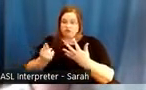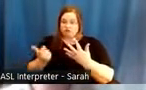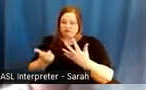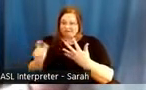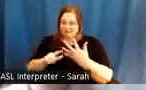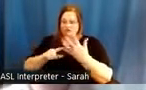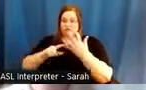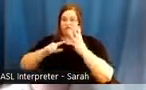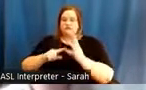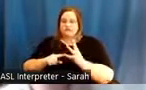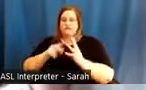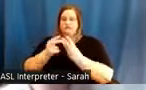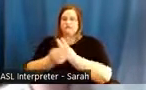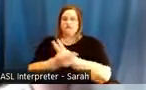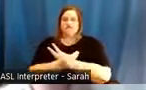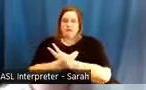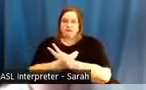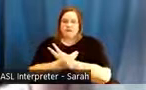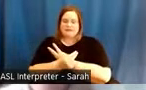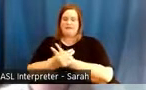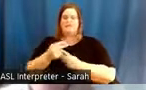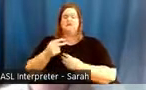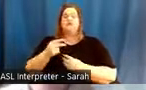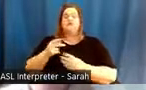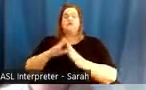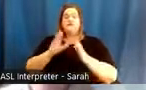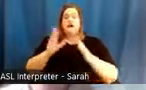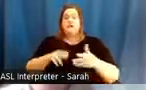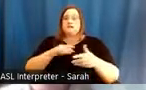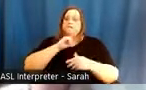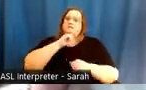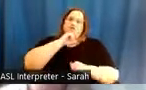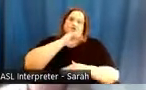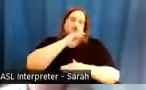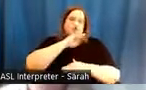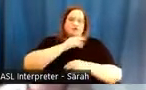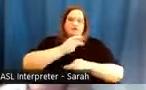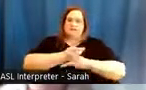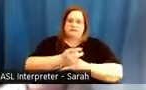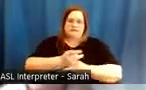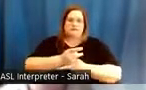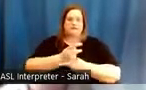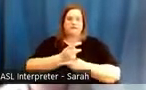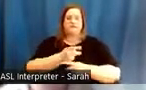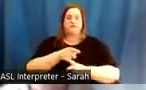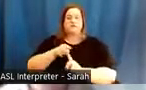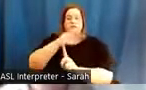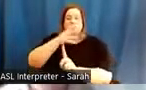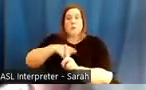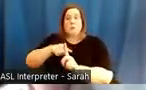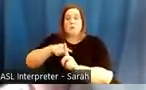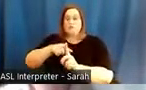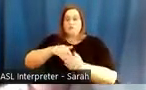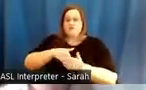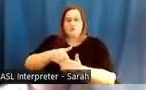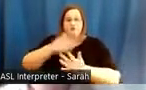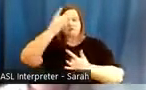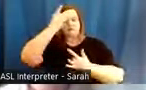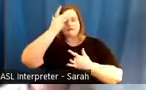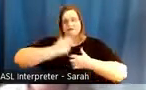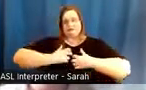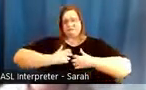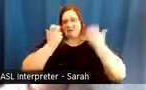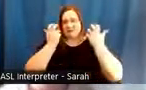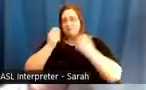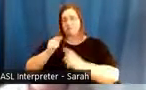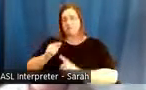became dirty and unkempt. His SLP was nearly always angry and frequently sick. Ari